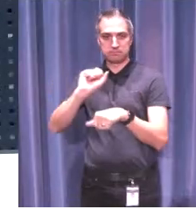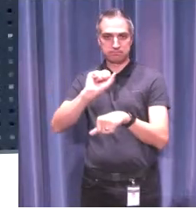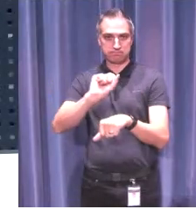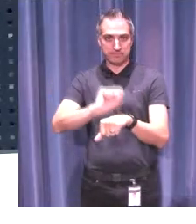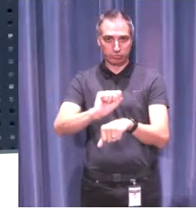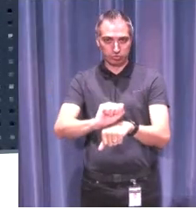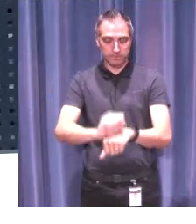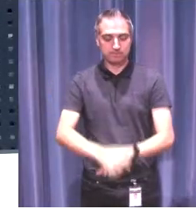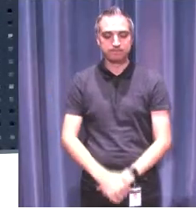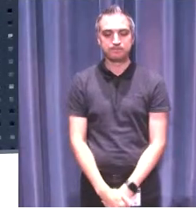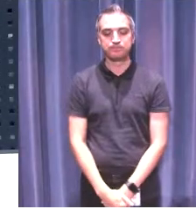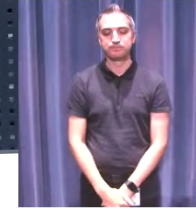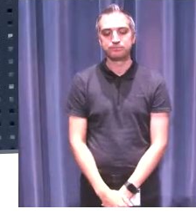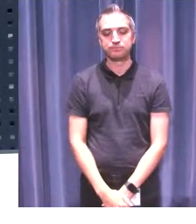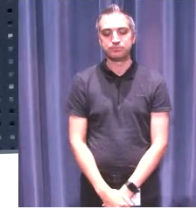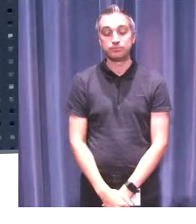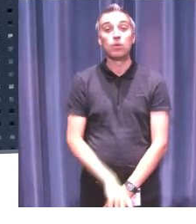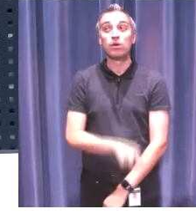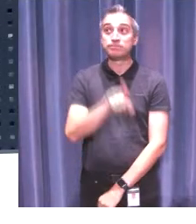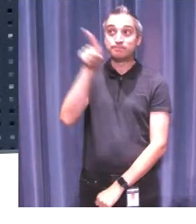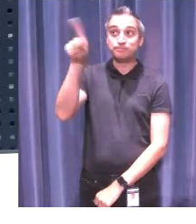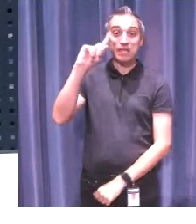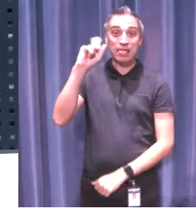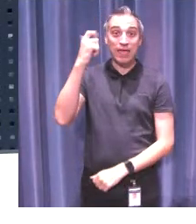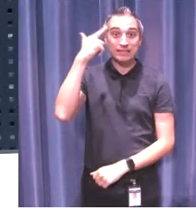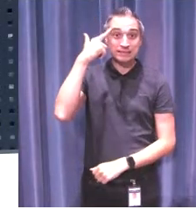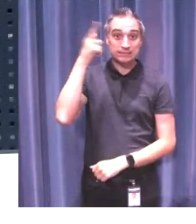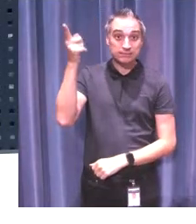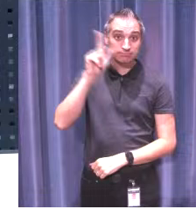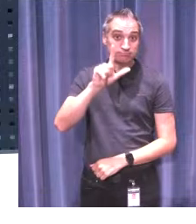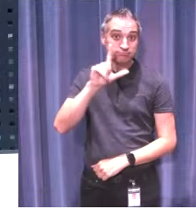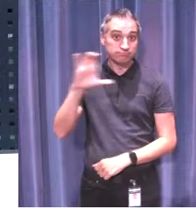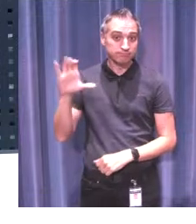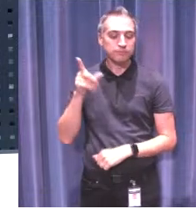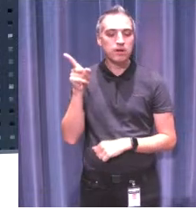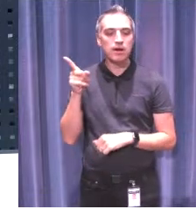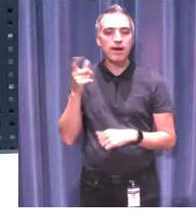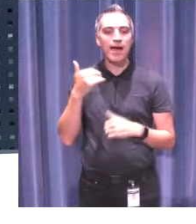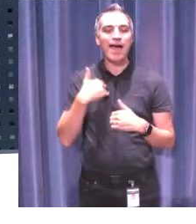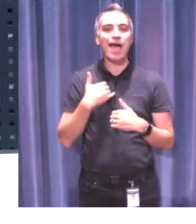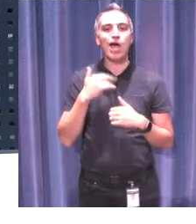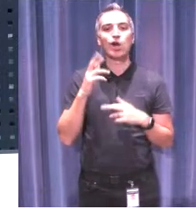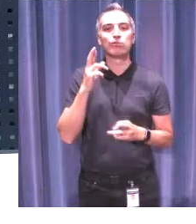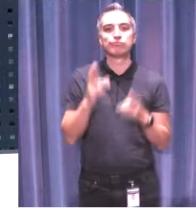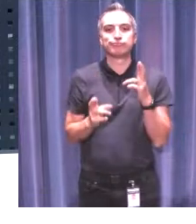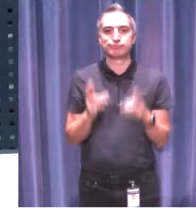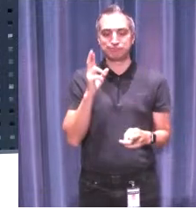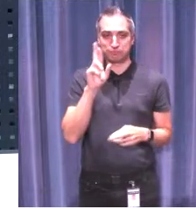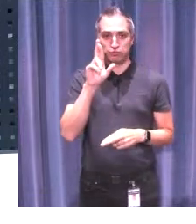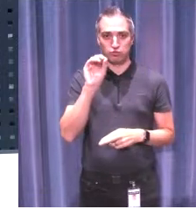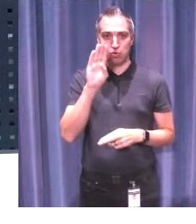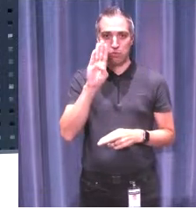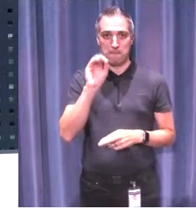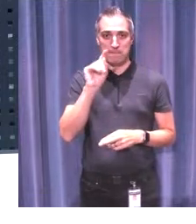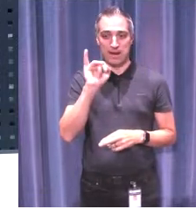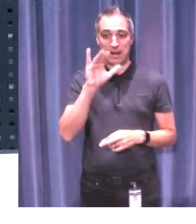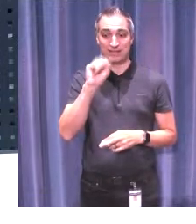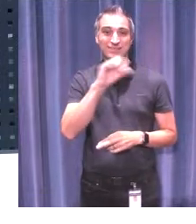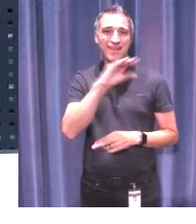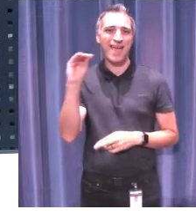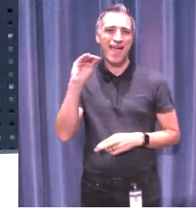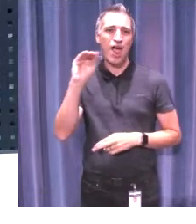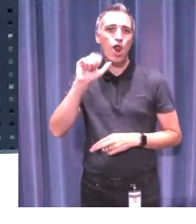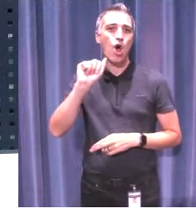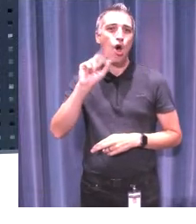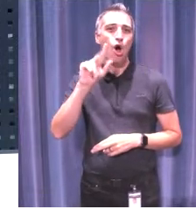in Lansing, I did a robotics and automation lab. When we did a